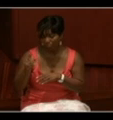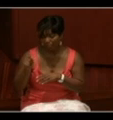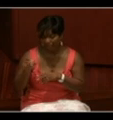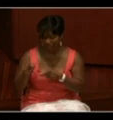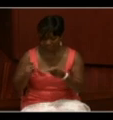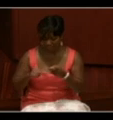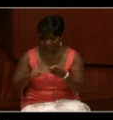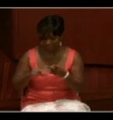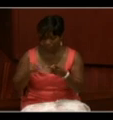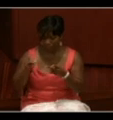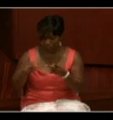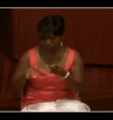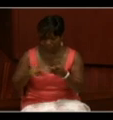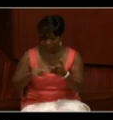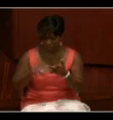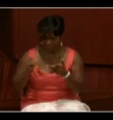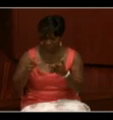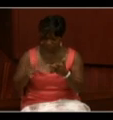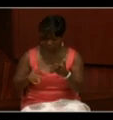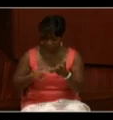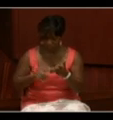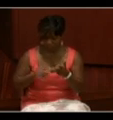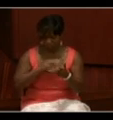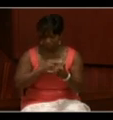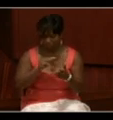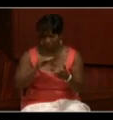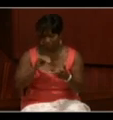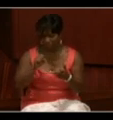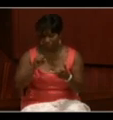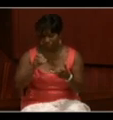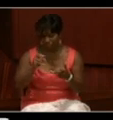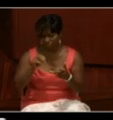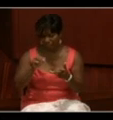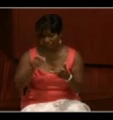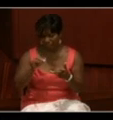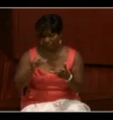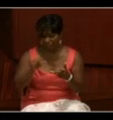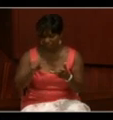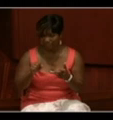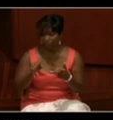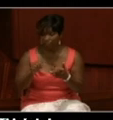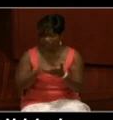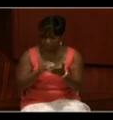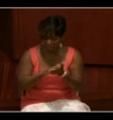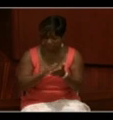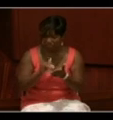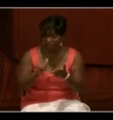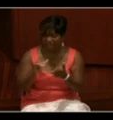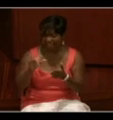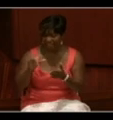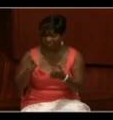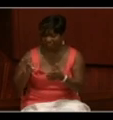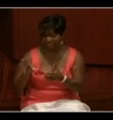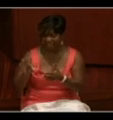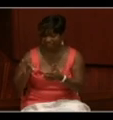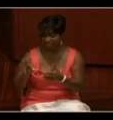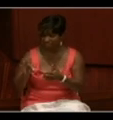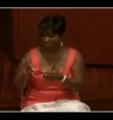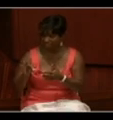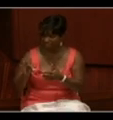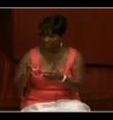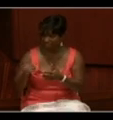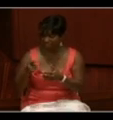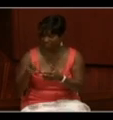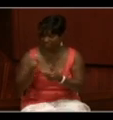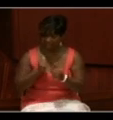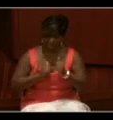teachers, or missionaries, were documented by these case files. Even actresses, like actress